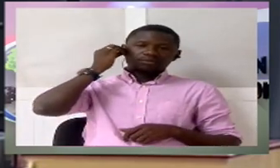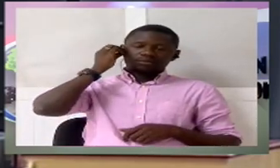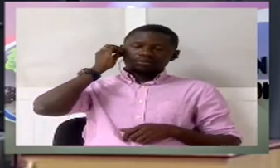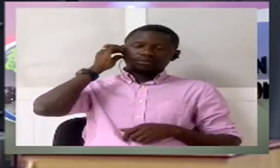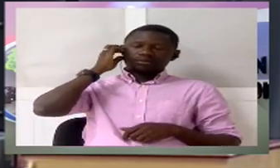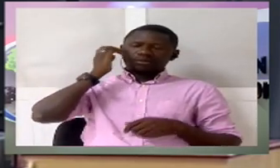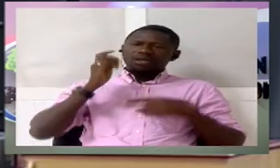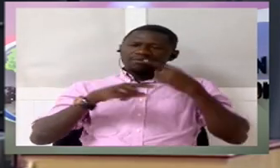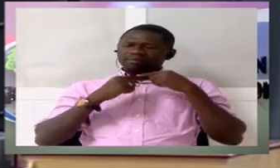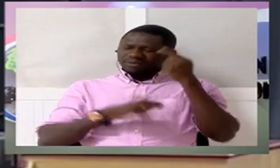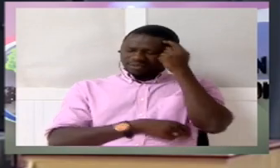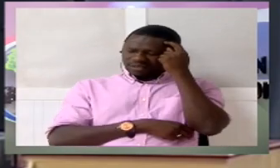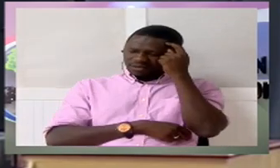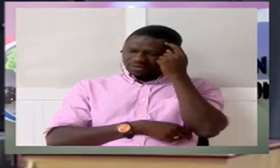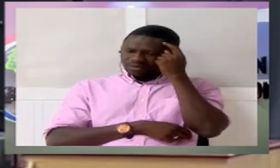I came to the conclusion